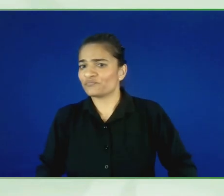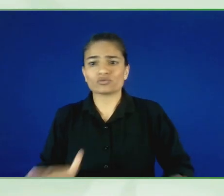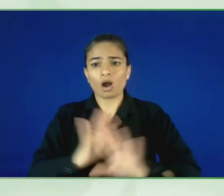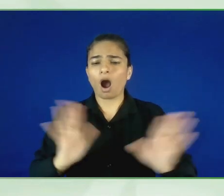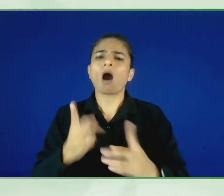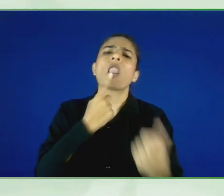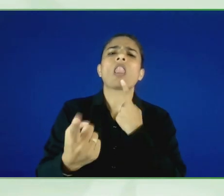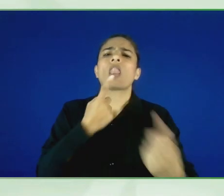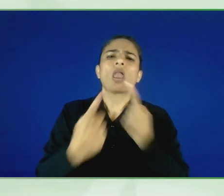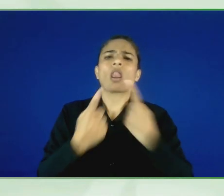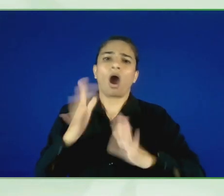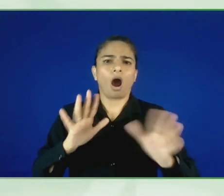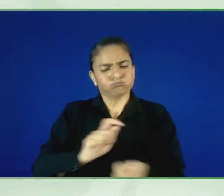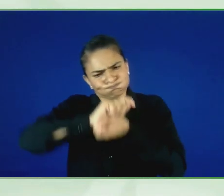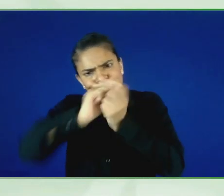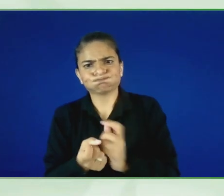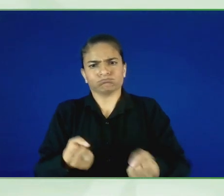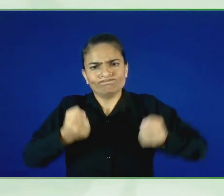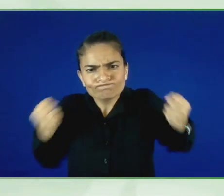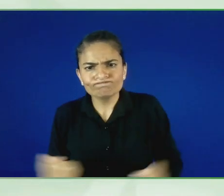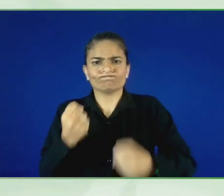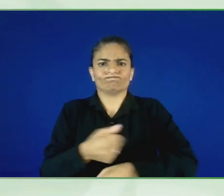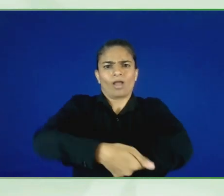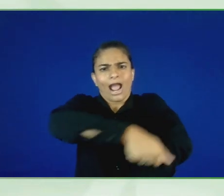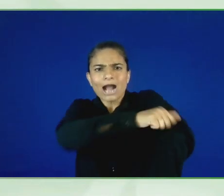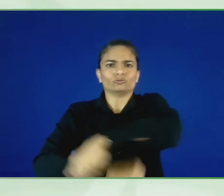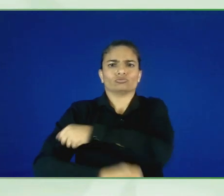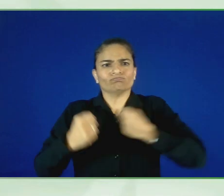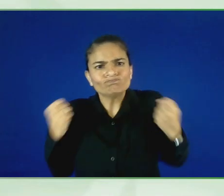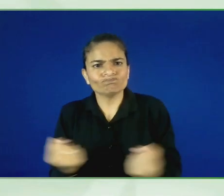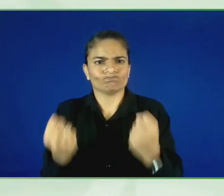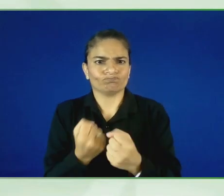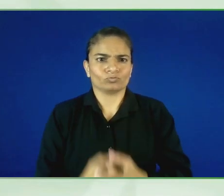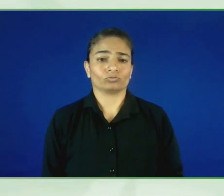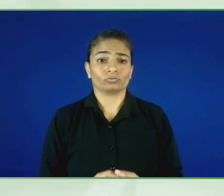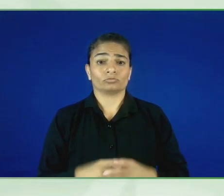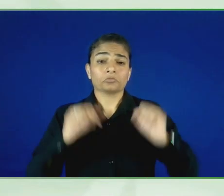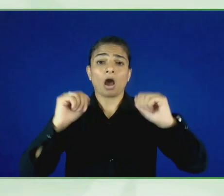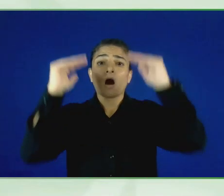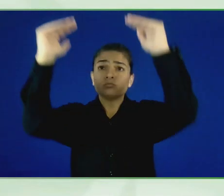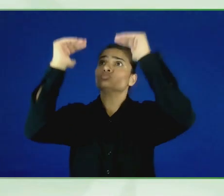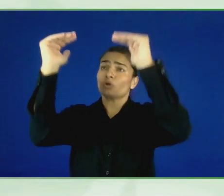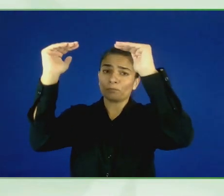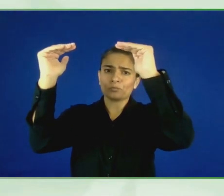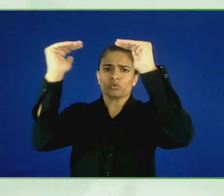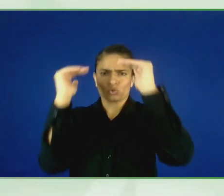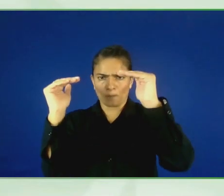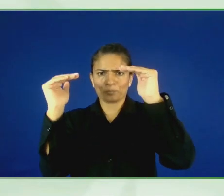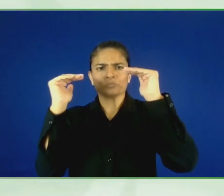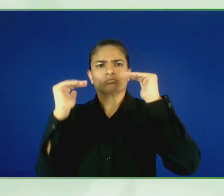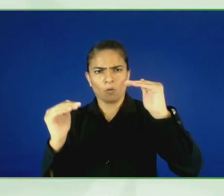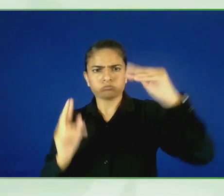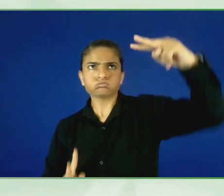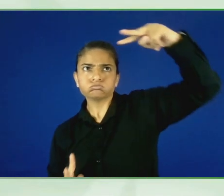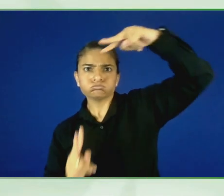measurable goals, but ultimately it is how you integrate equity, accessibility, and disability